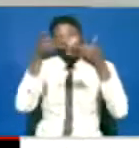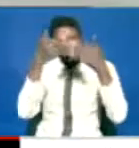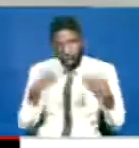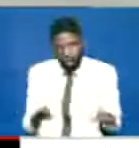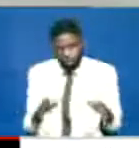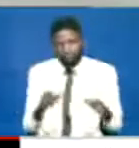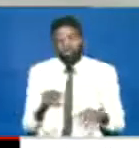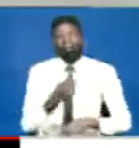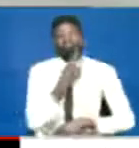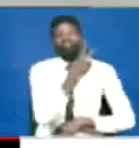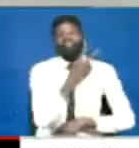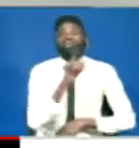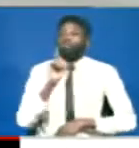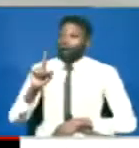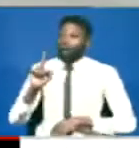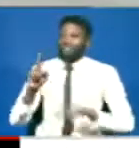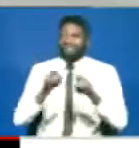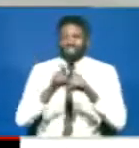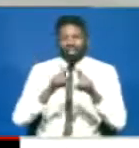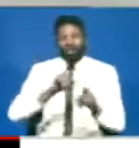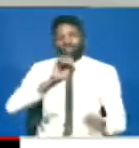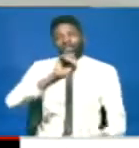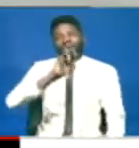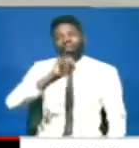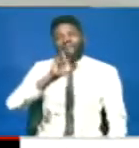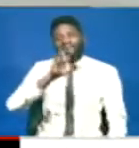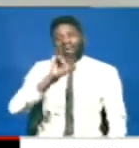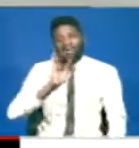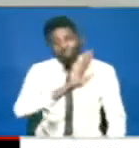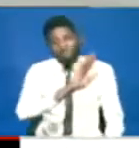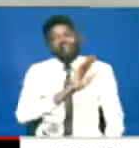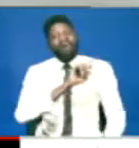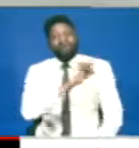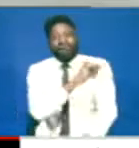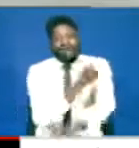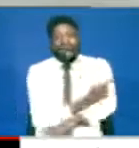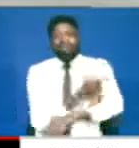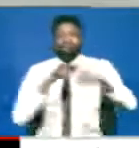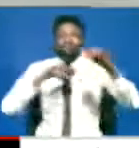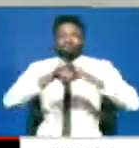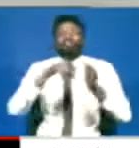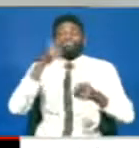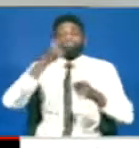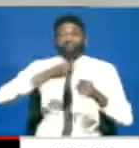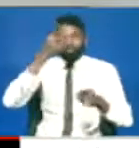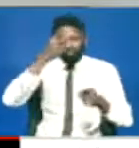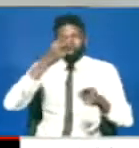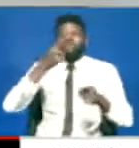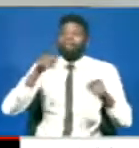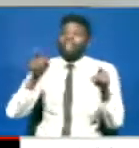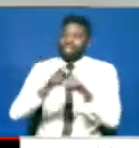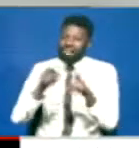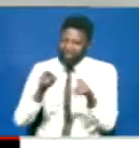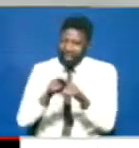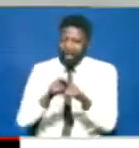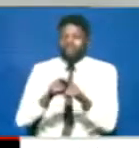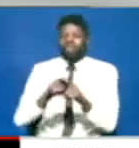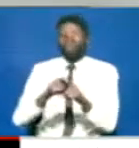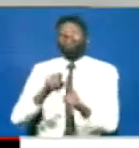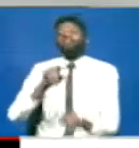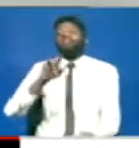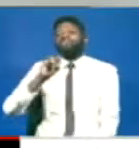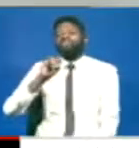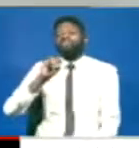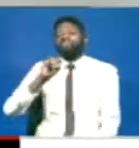2-1. Omari Nasali of Ghana scored twice in the first half, as Gladys Bwire of Kenya